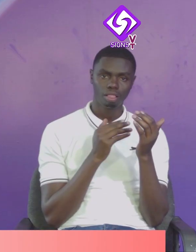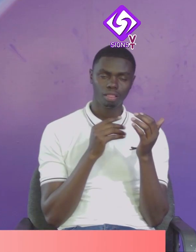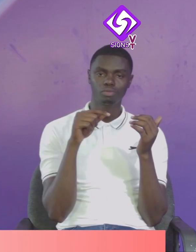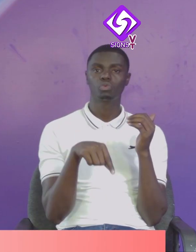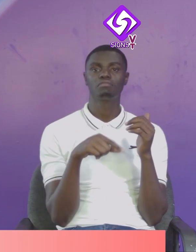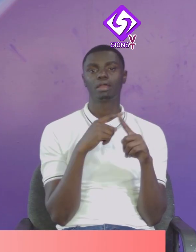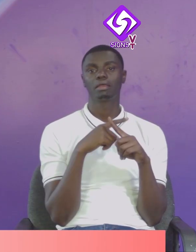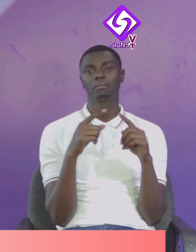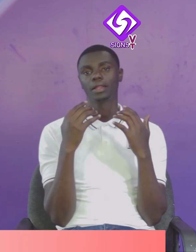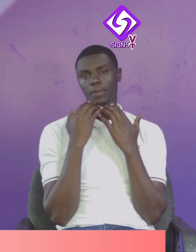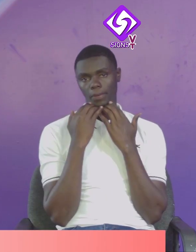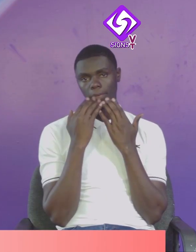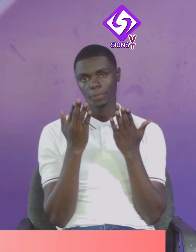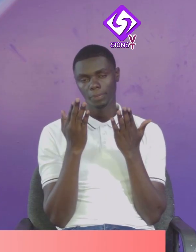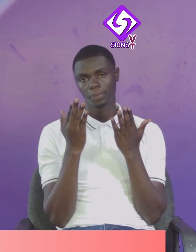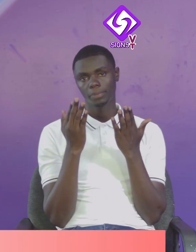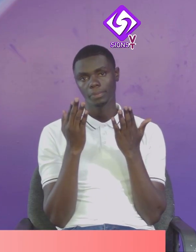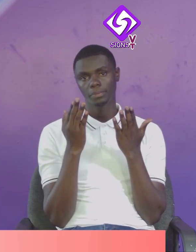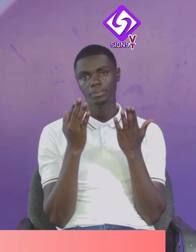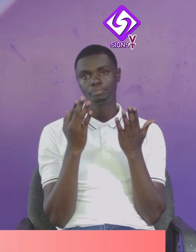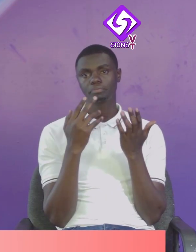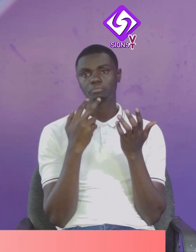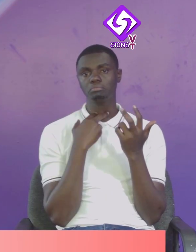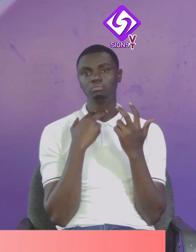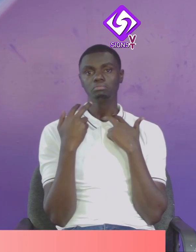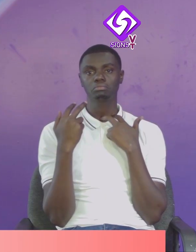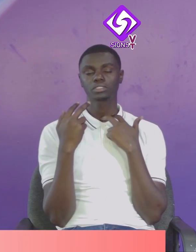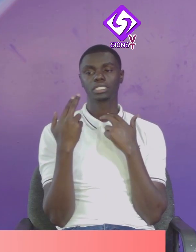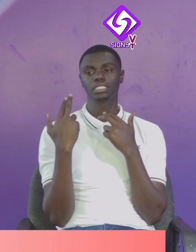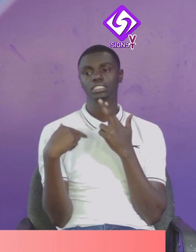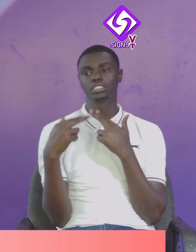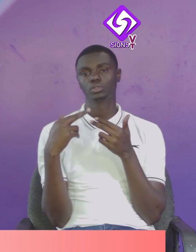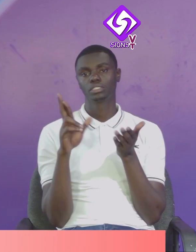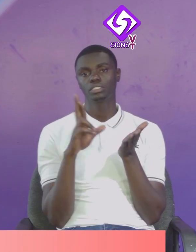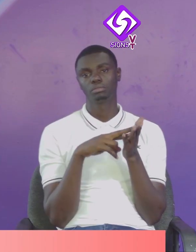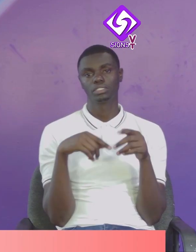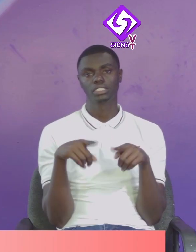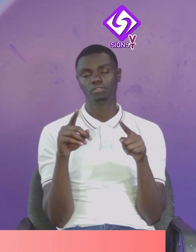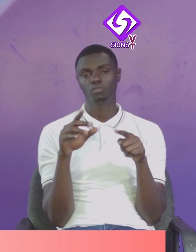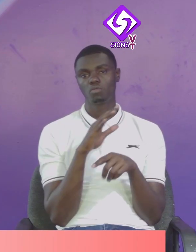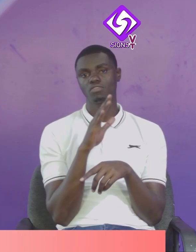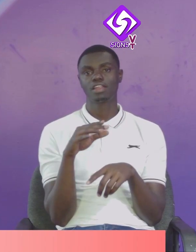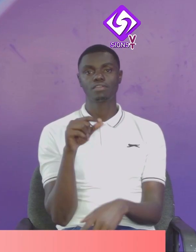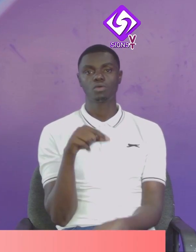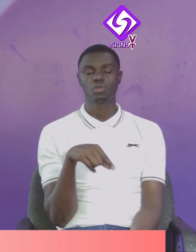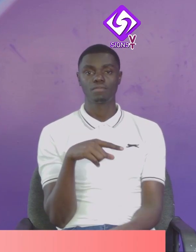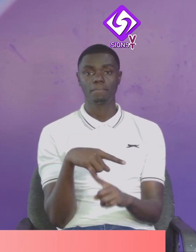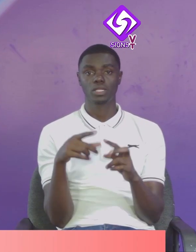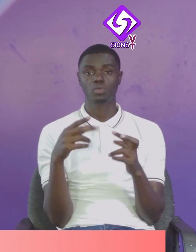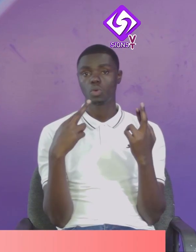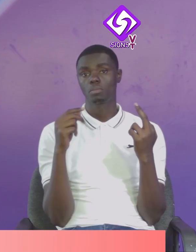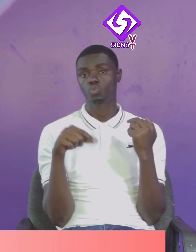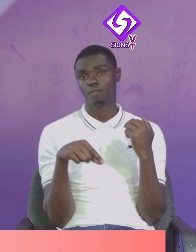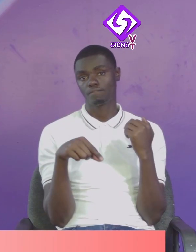qualify, right, but sometimes setbacks or we can say history repeats itself. Since we have not qualified, but we are hoping to